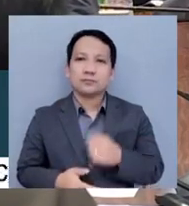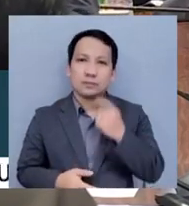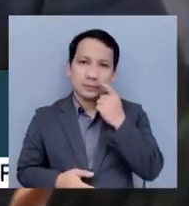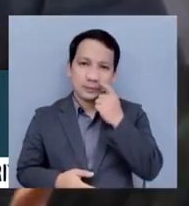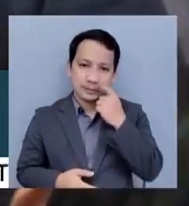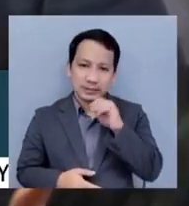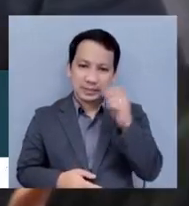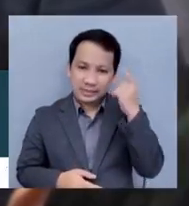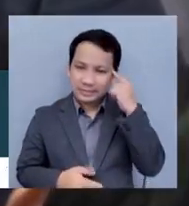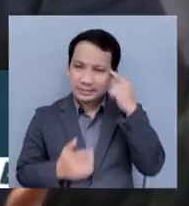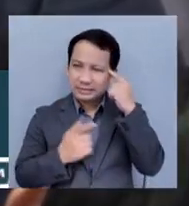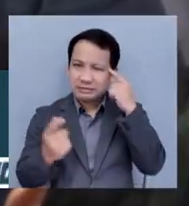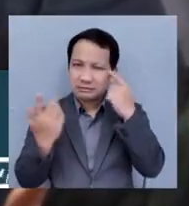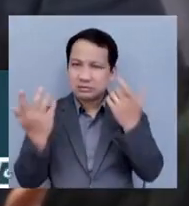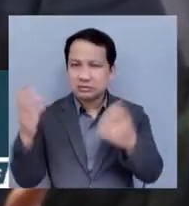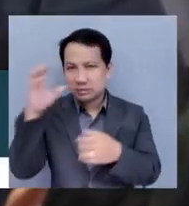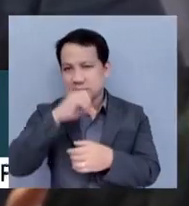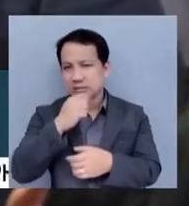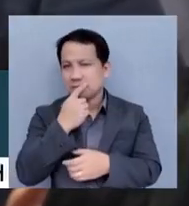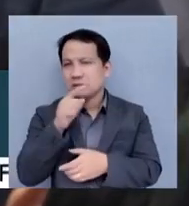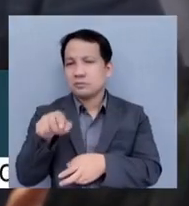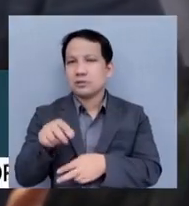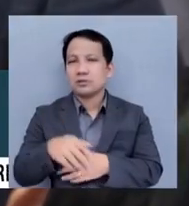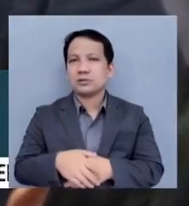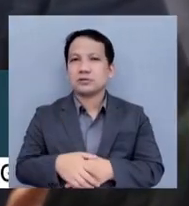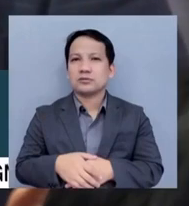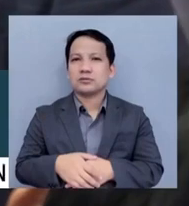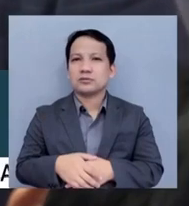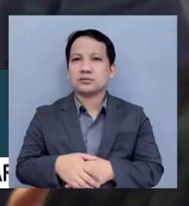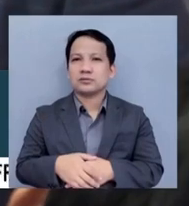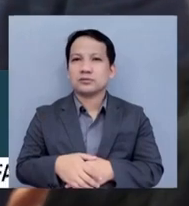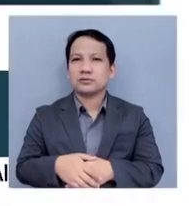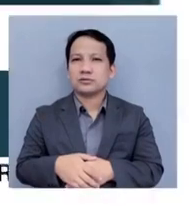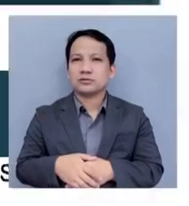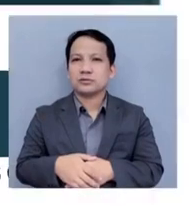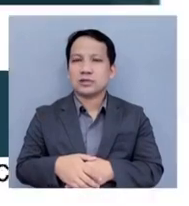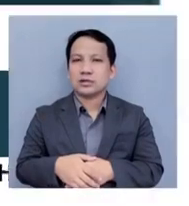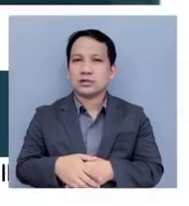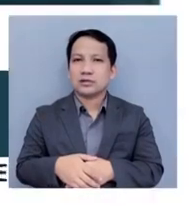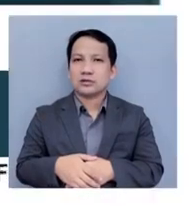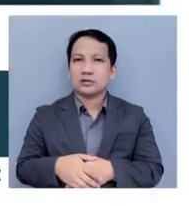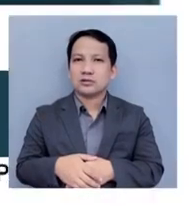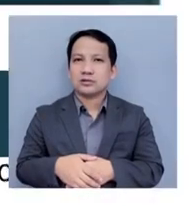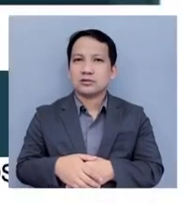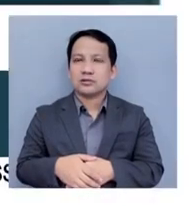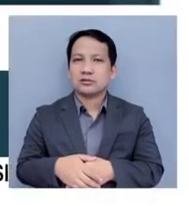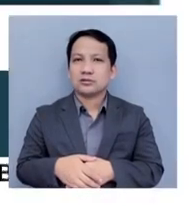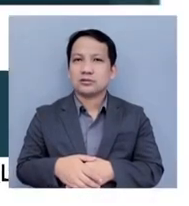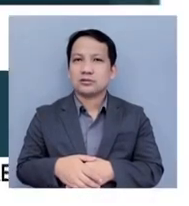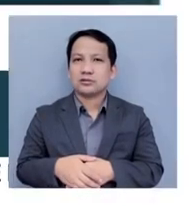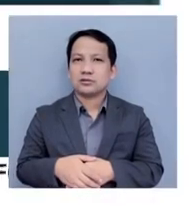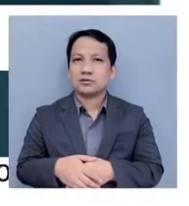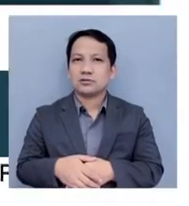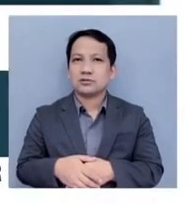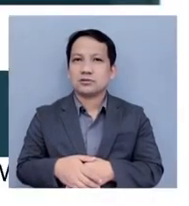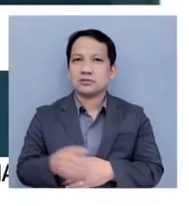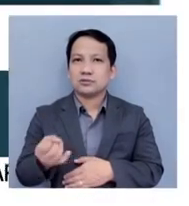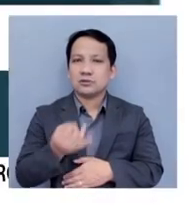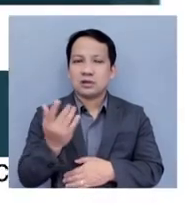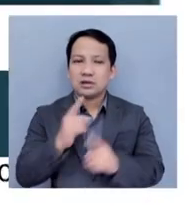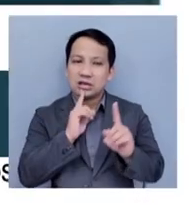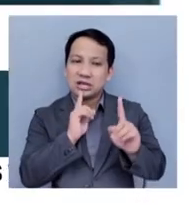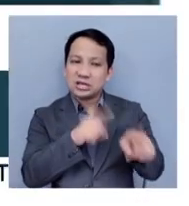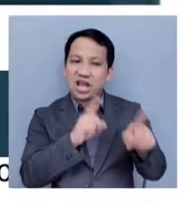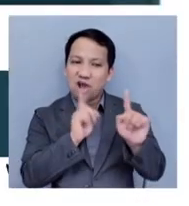ang So parang sinasabi, niyo they deliberately understate the amount, no, or the